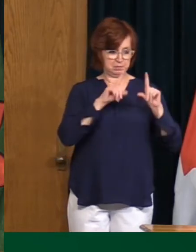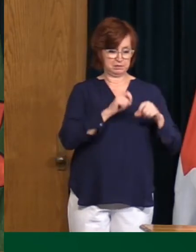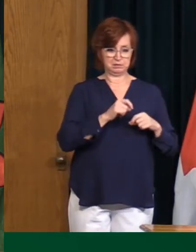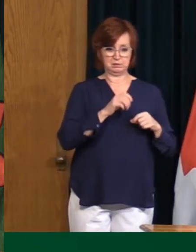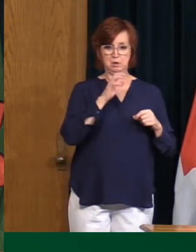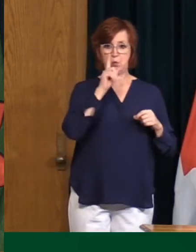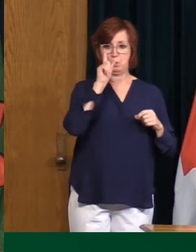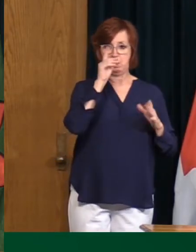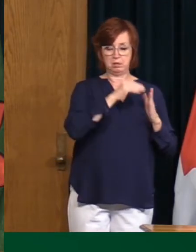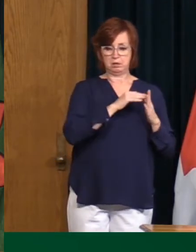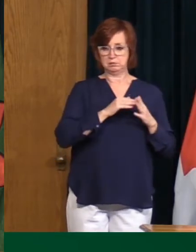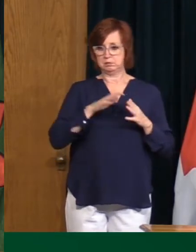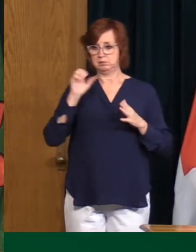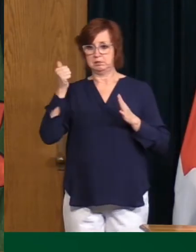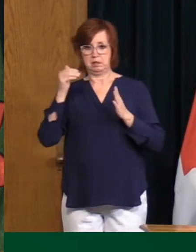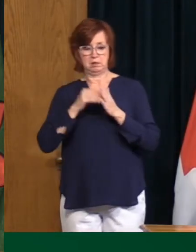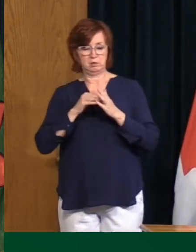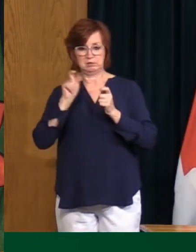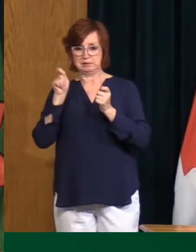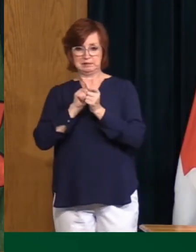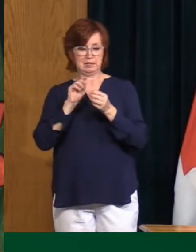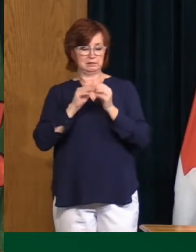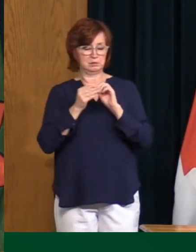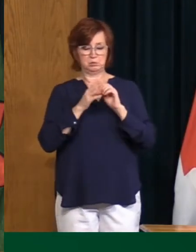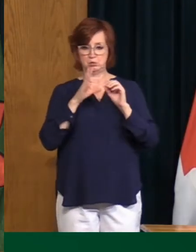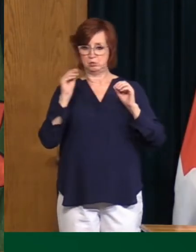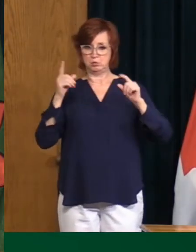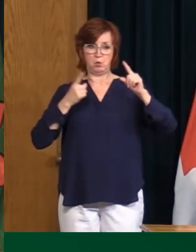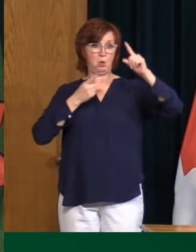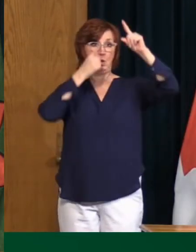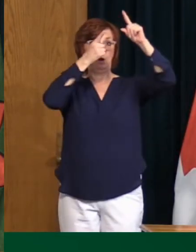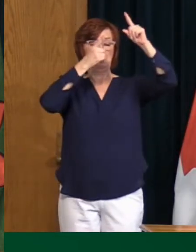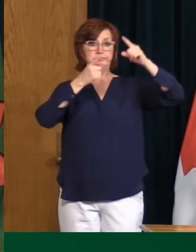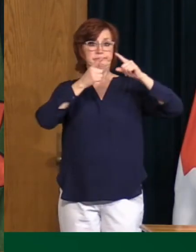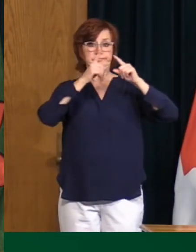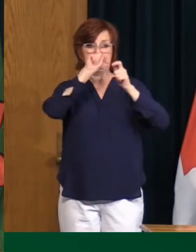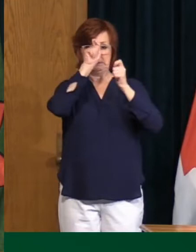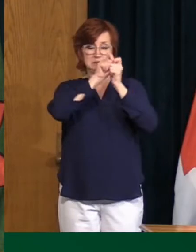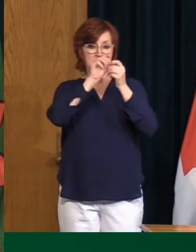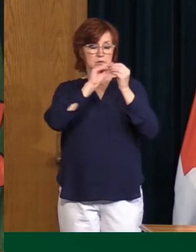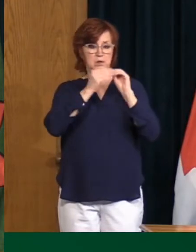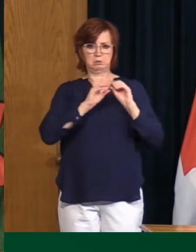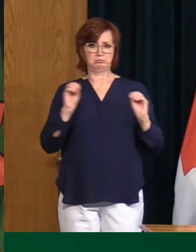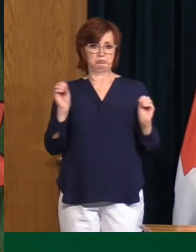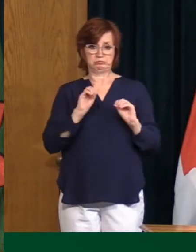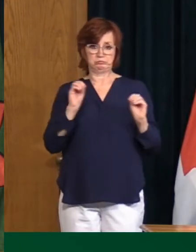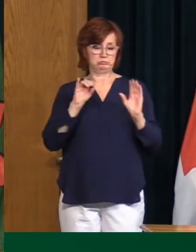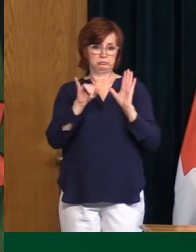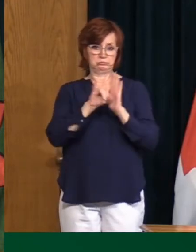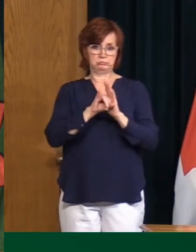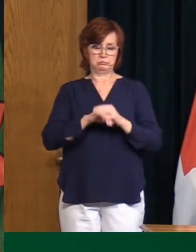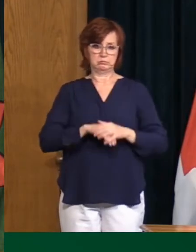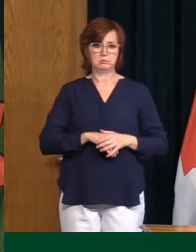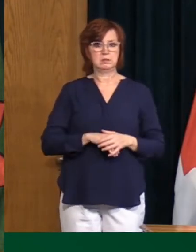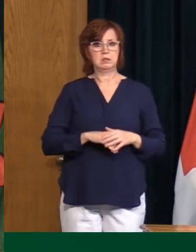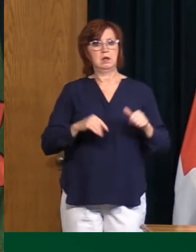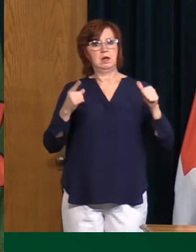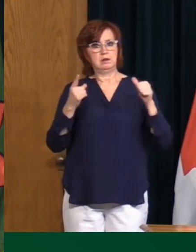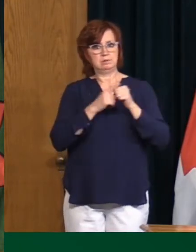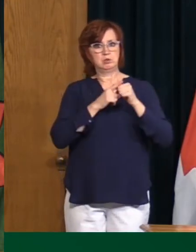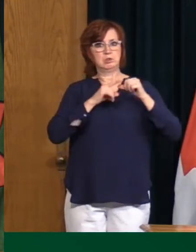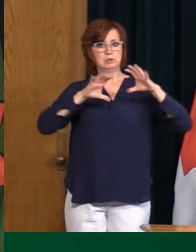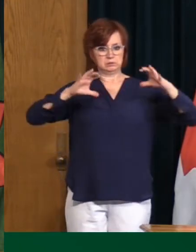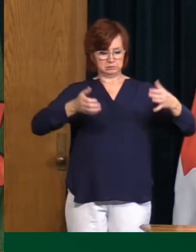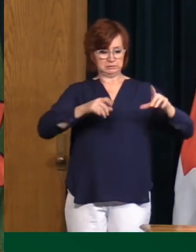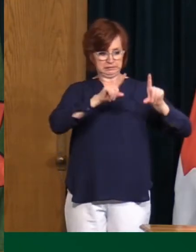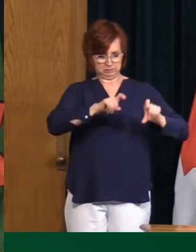next month, and I'm not sure what the target, there is no target, as I've said before, but we'll evaluate those tests to see how useful they are with respect